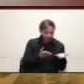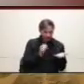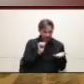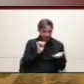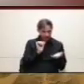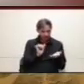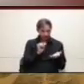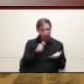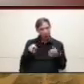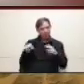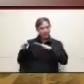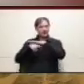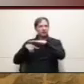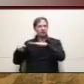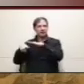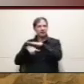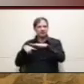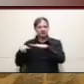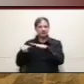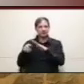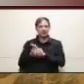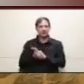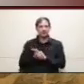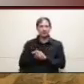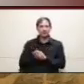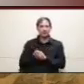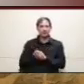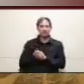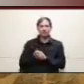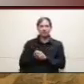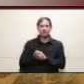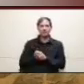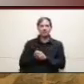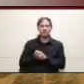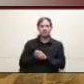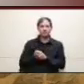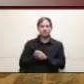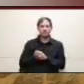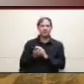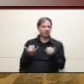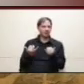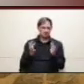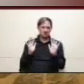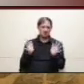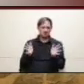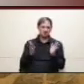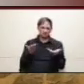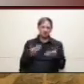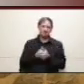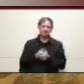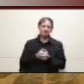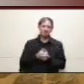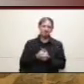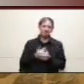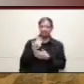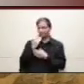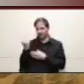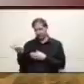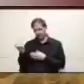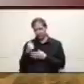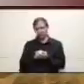or is that to the district? As you wrap up, Honourable Member. Thank you, Chair. I think for now I can leave it there. Thank you. Thank